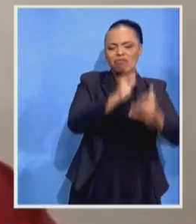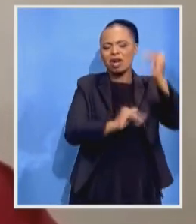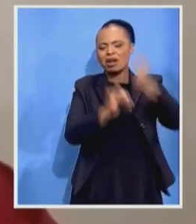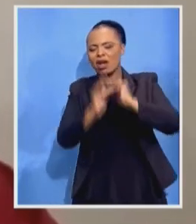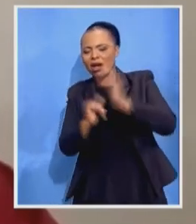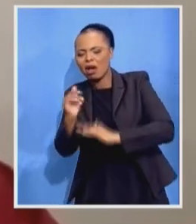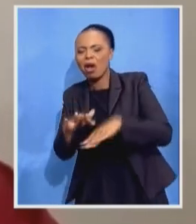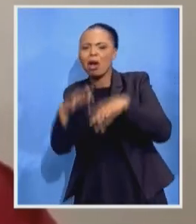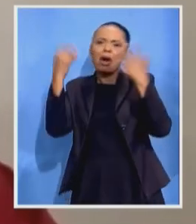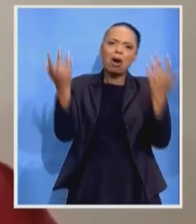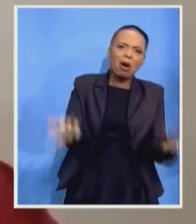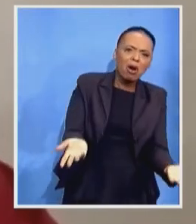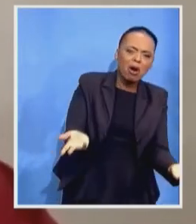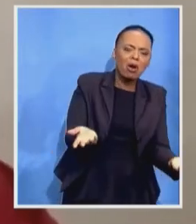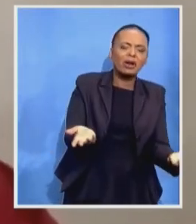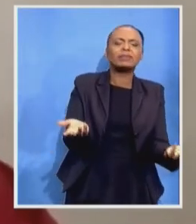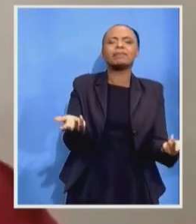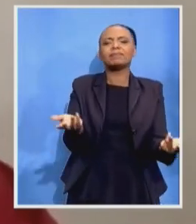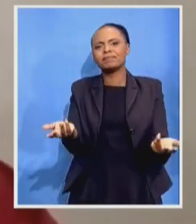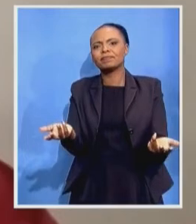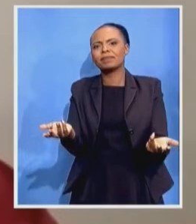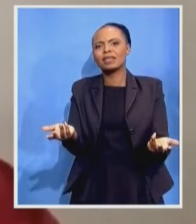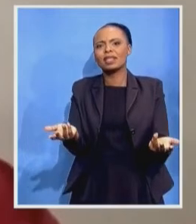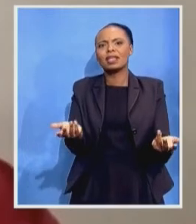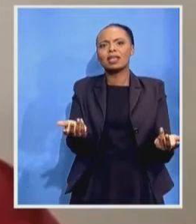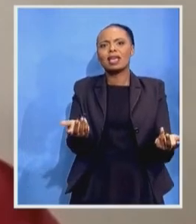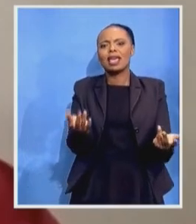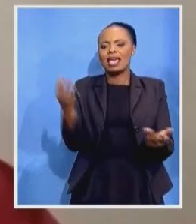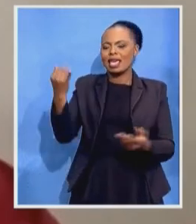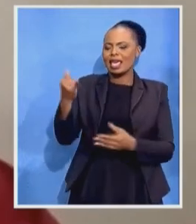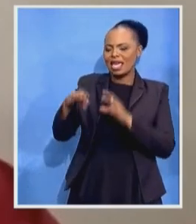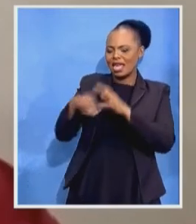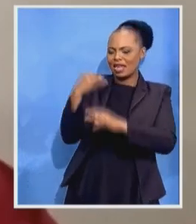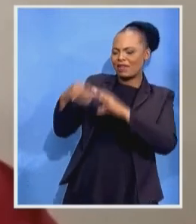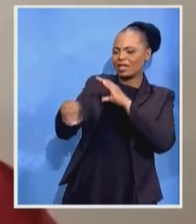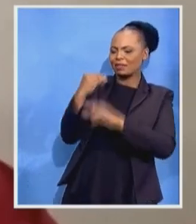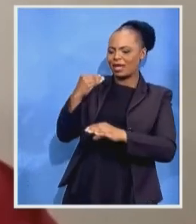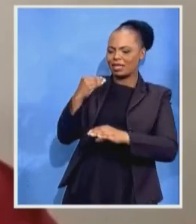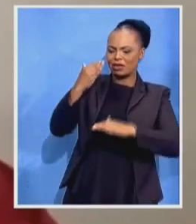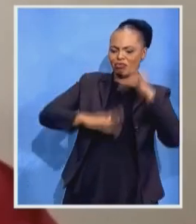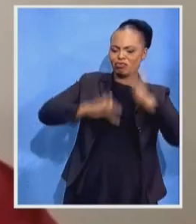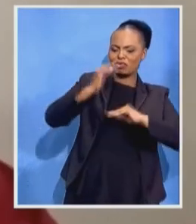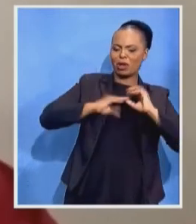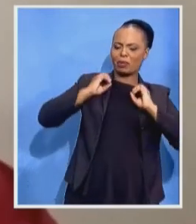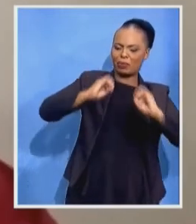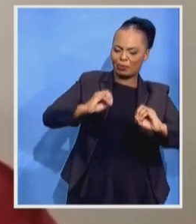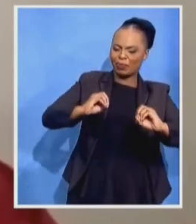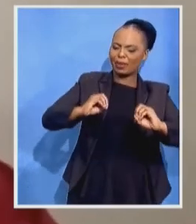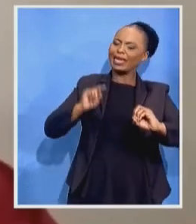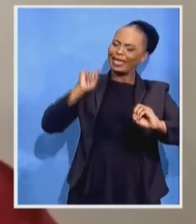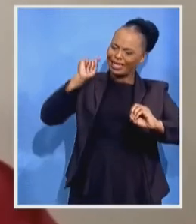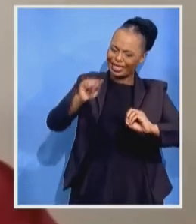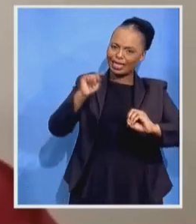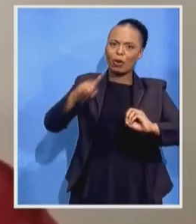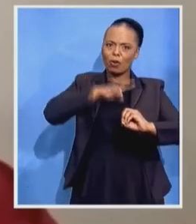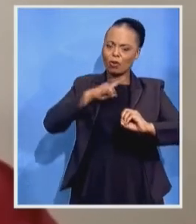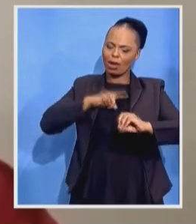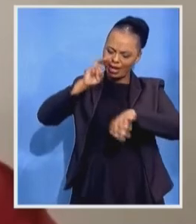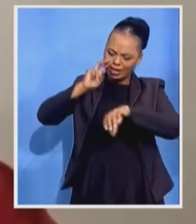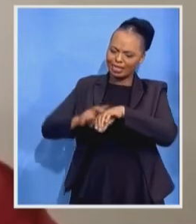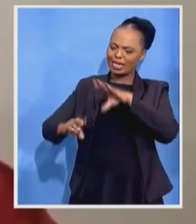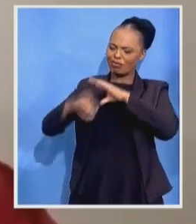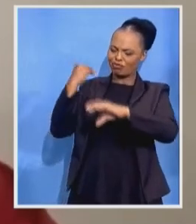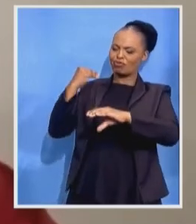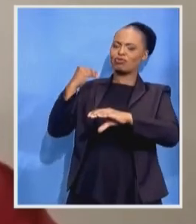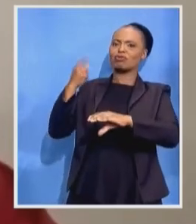lack of investment into infrastructure as a result of the investment strike by the financial sector will